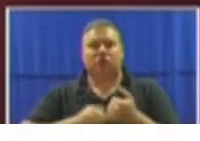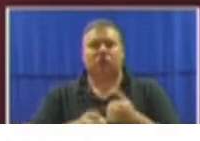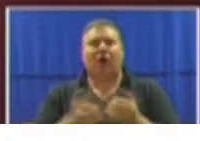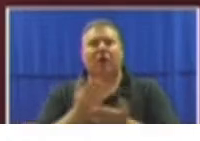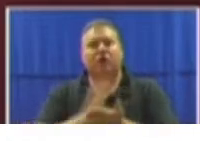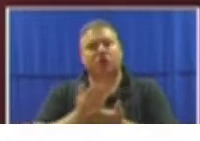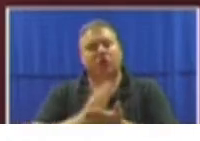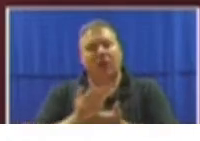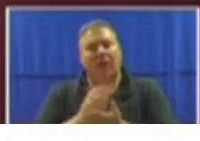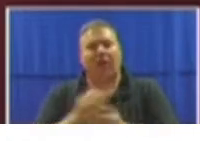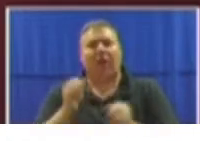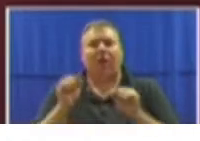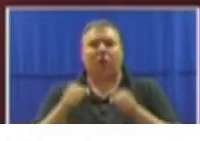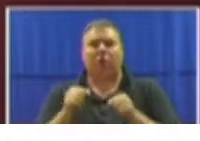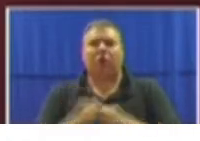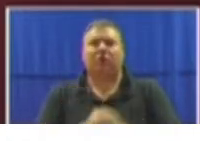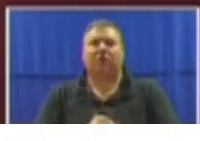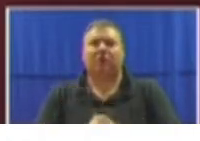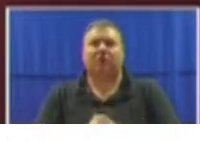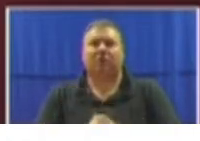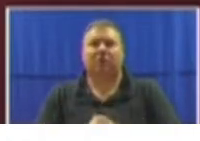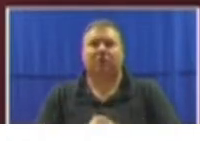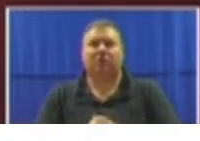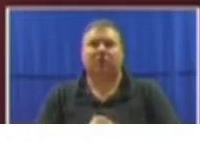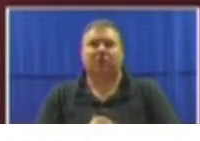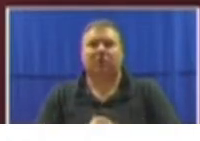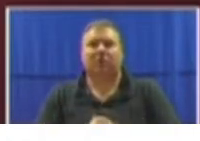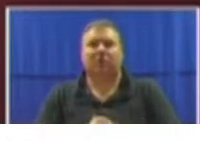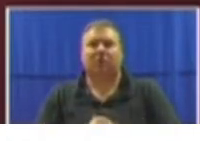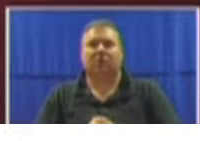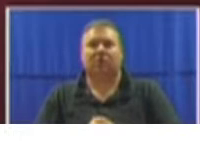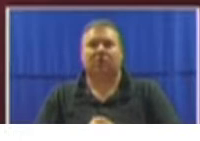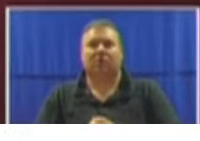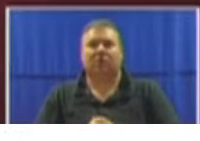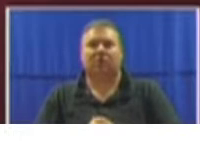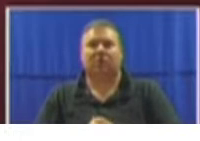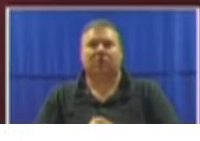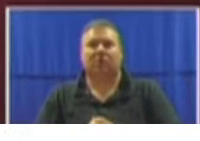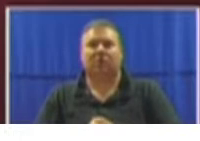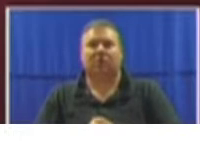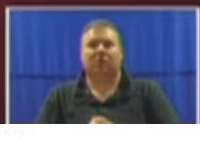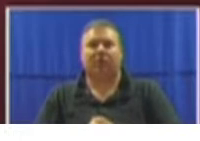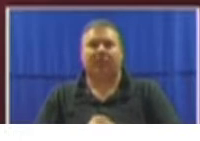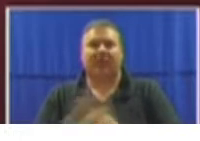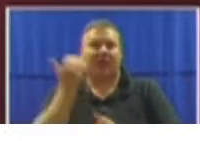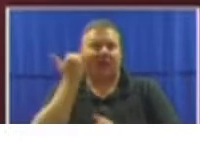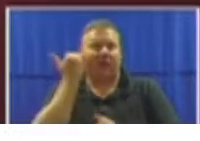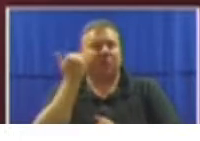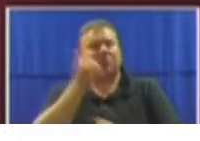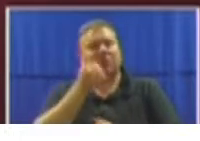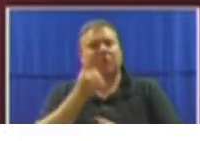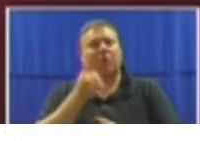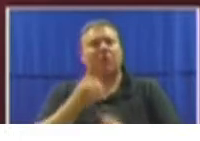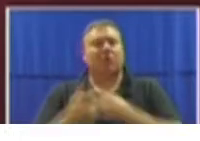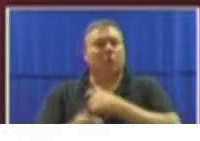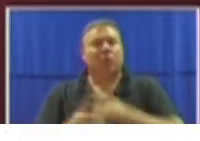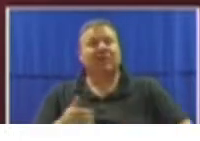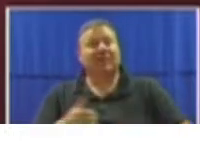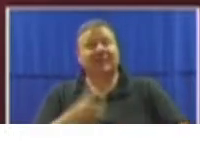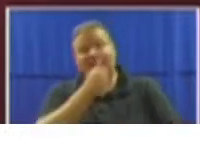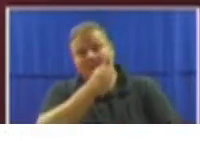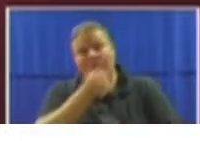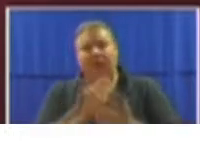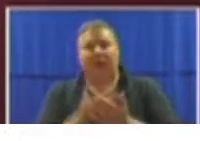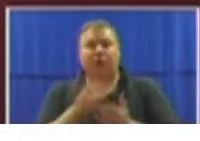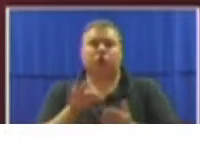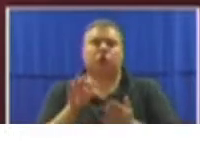authority and prerogative of the state president to choose his own cabinet. But the